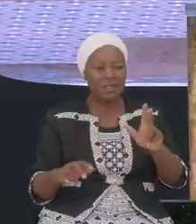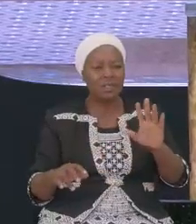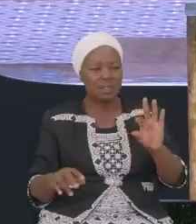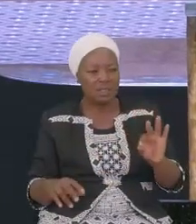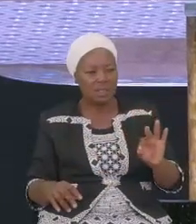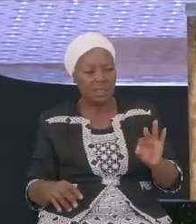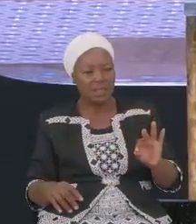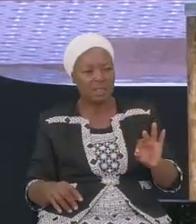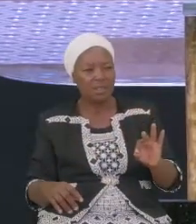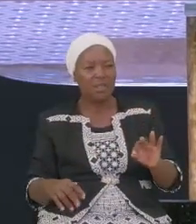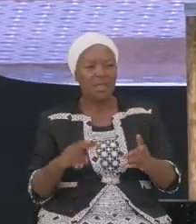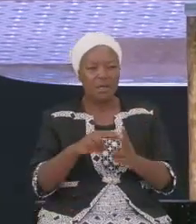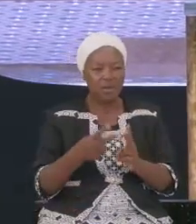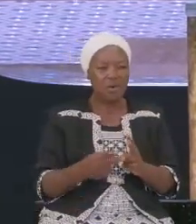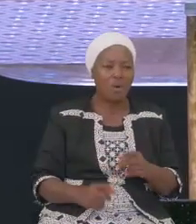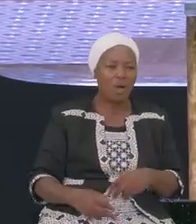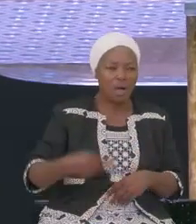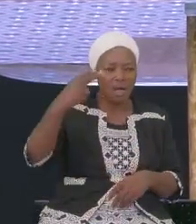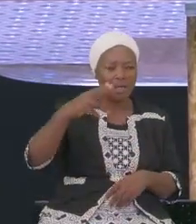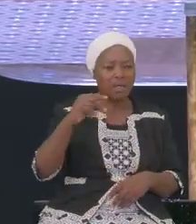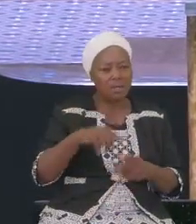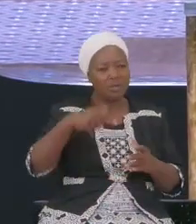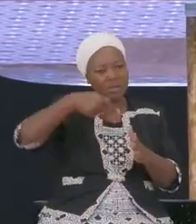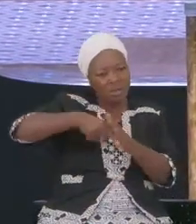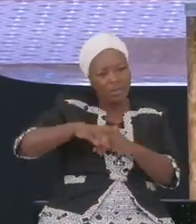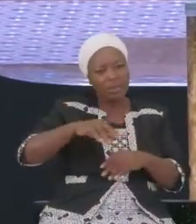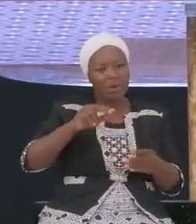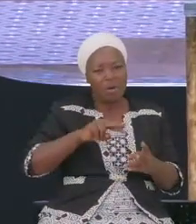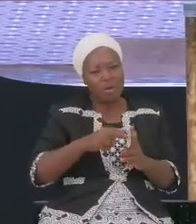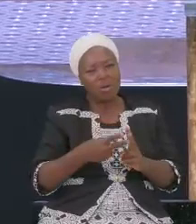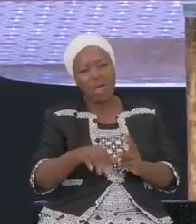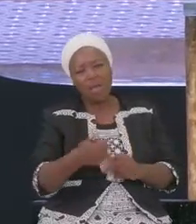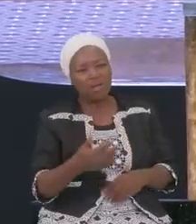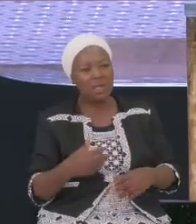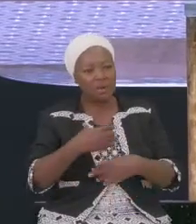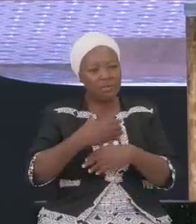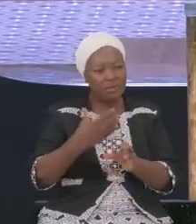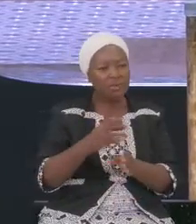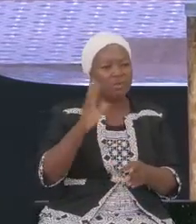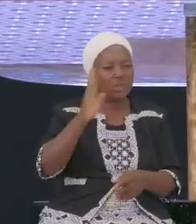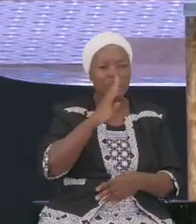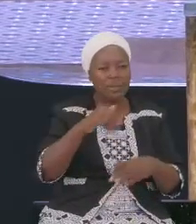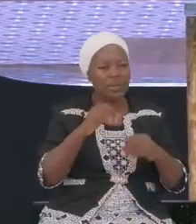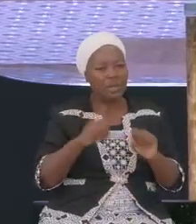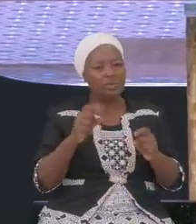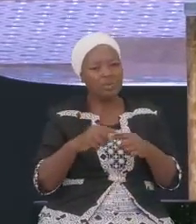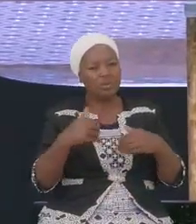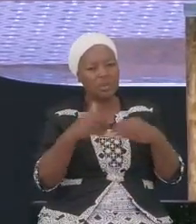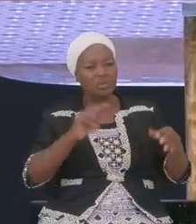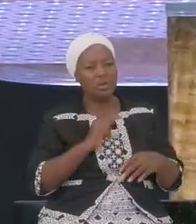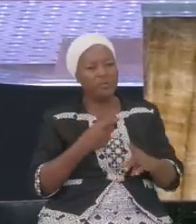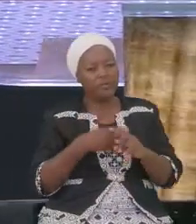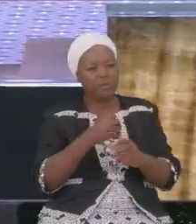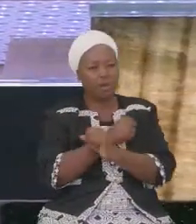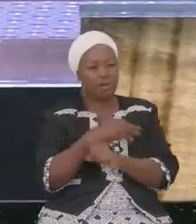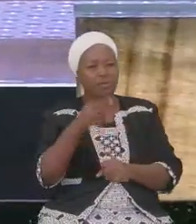nor height, nor depth, nor any other creature shall be able to separate us from the love